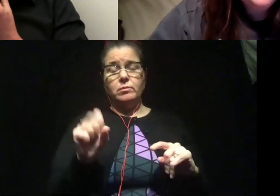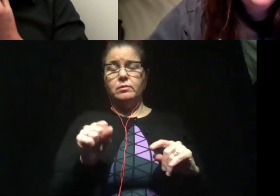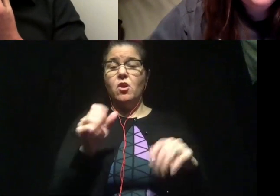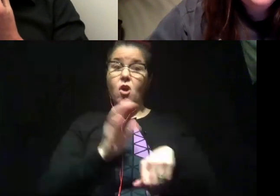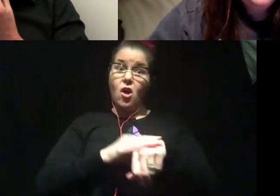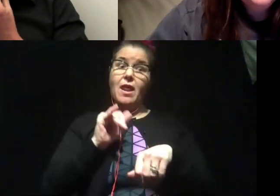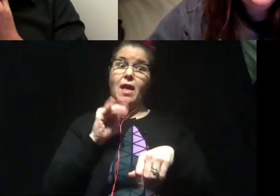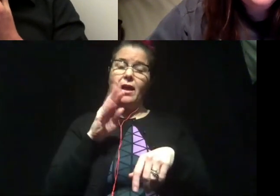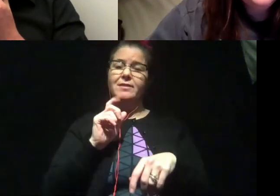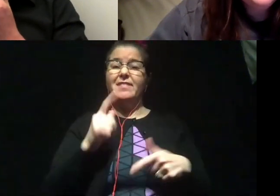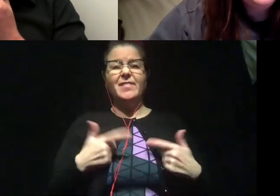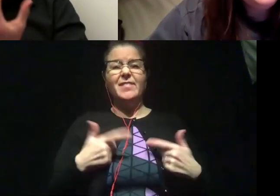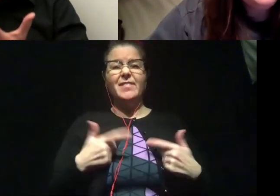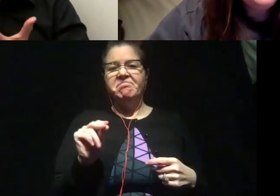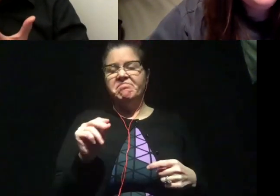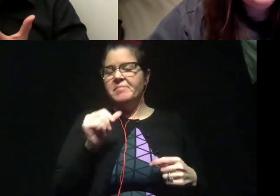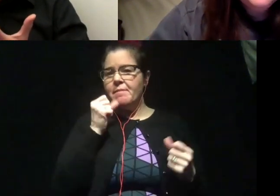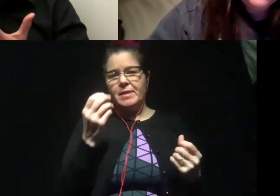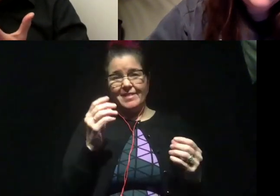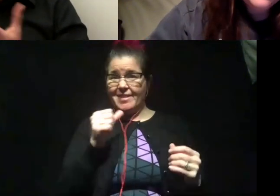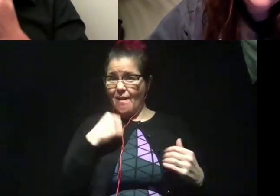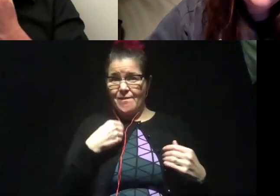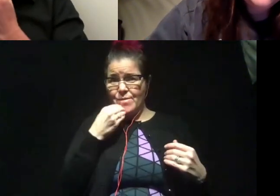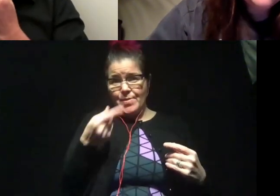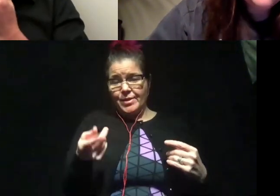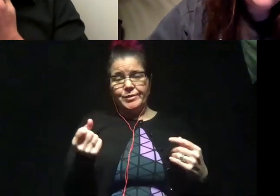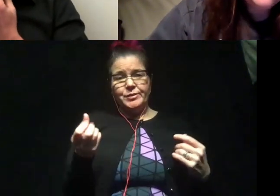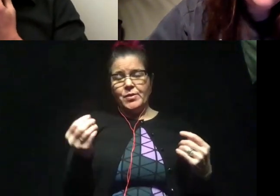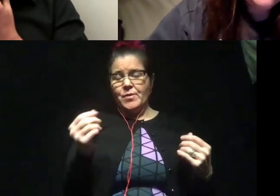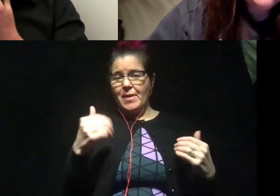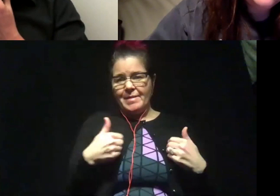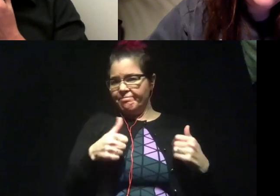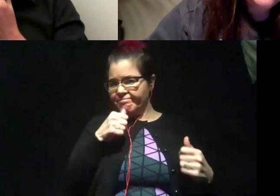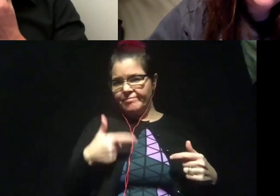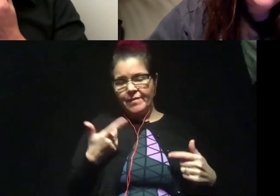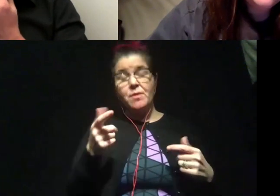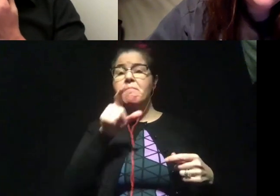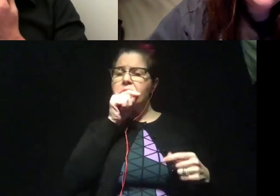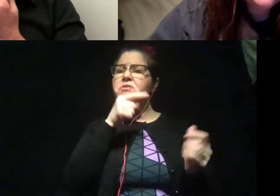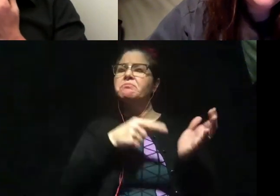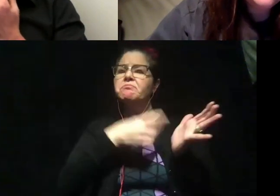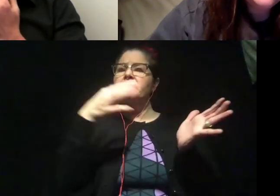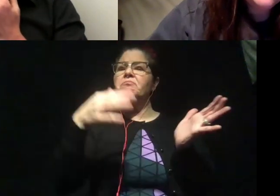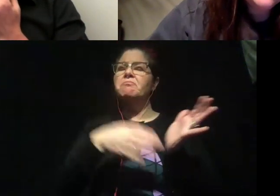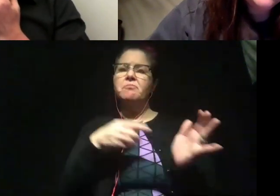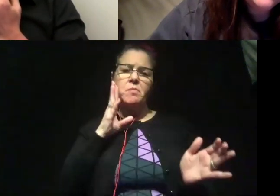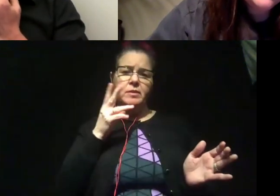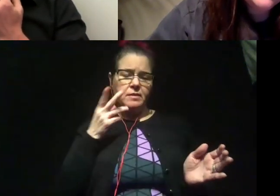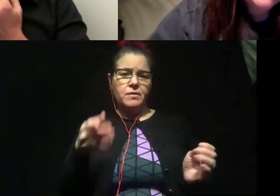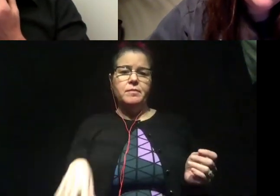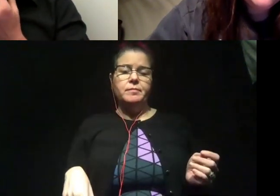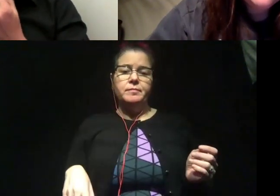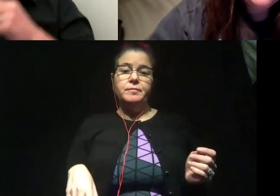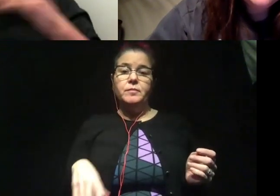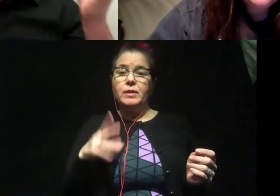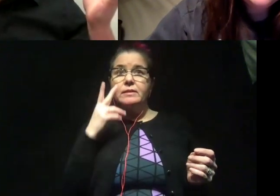lives there because there's really not any food in the ice sheet. We will see birds there from time to time. Sometimes you'll see birds